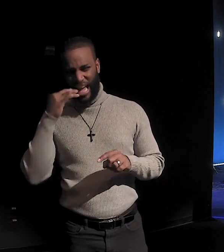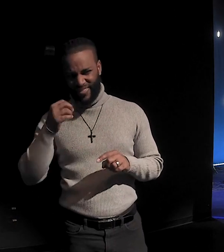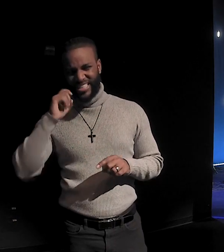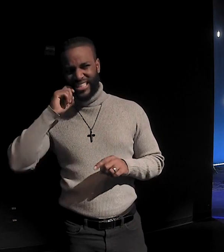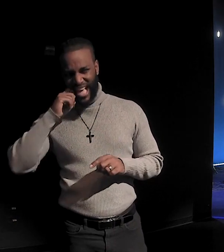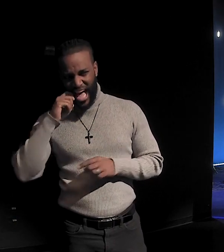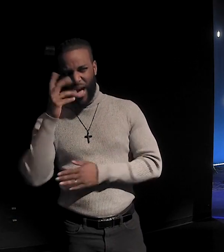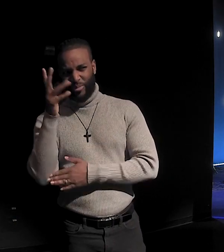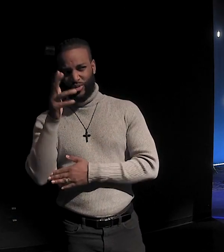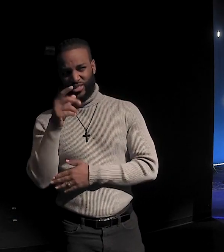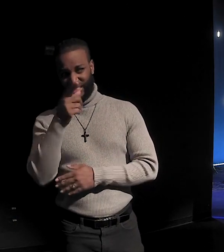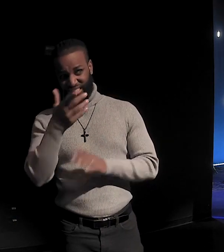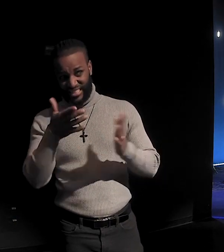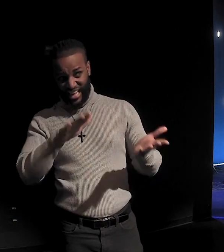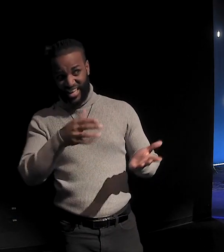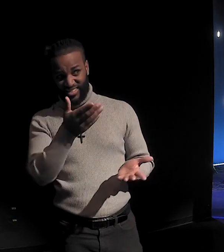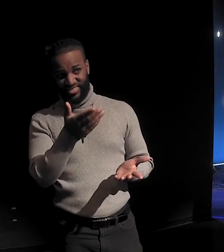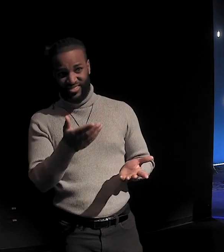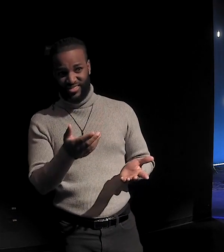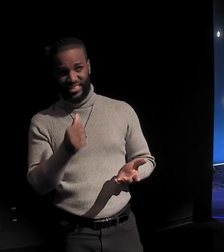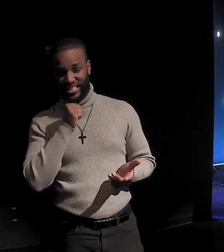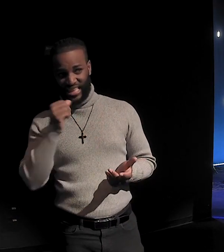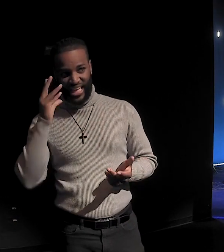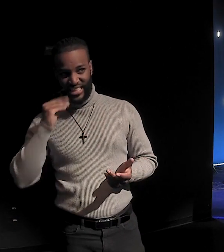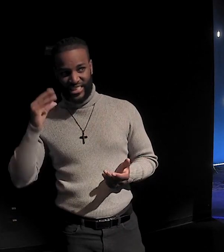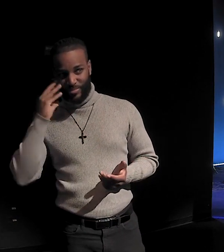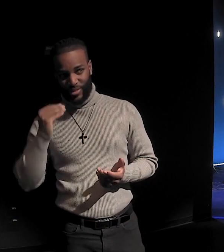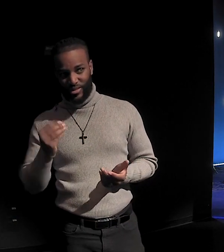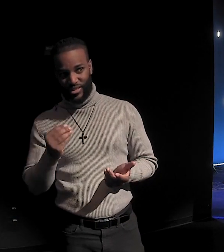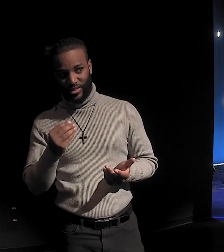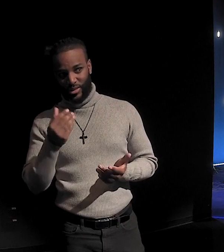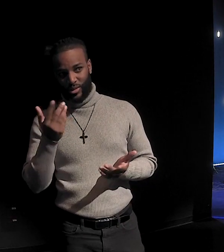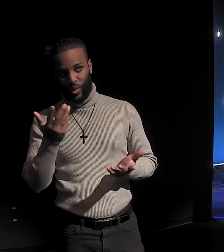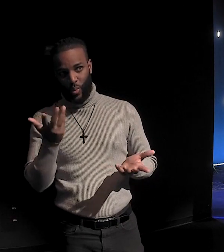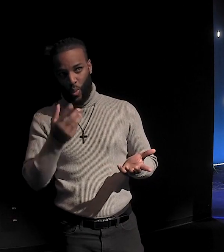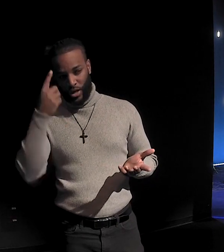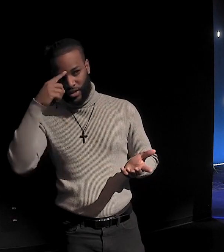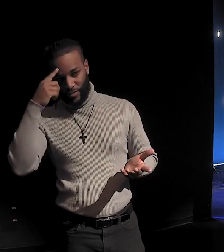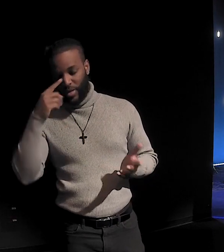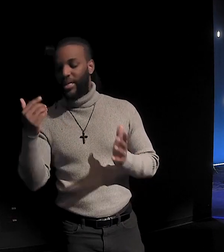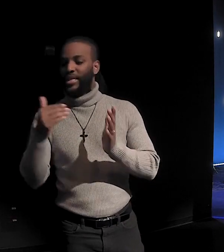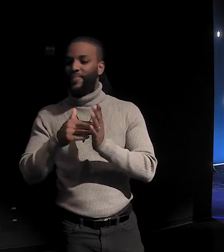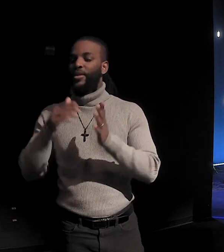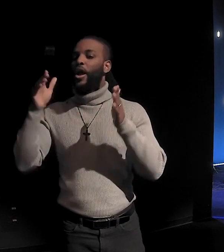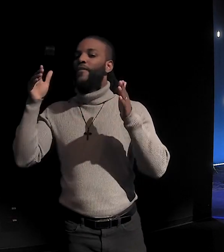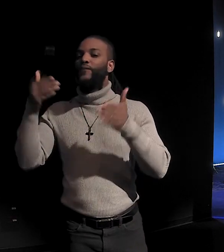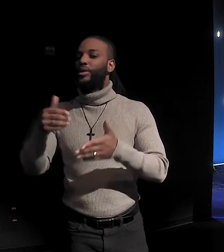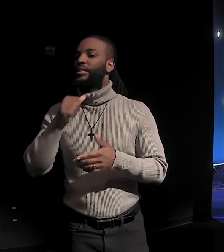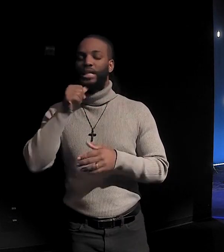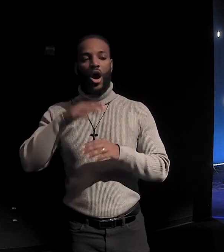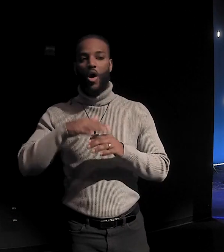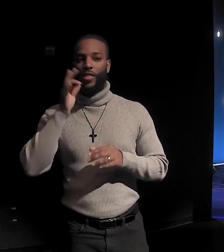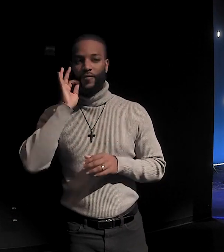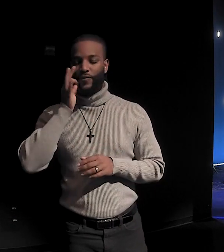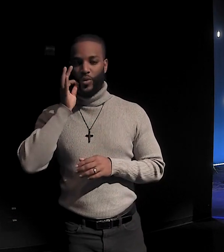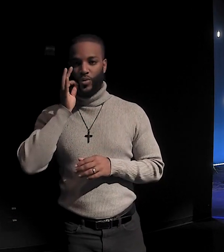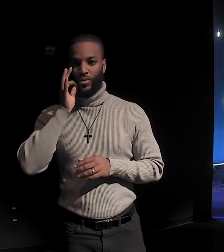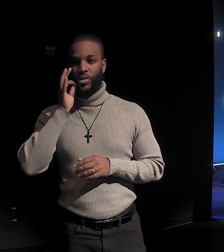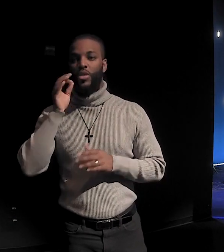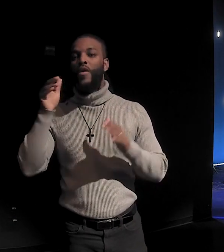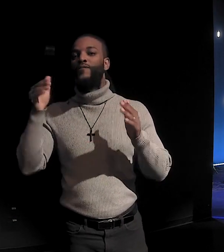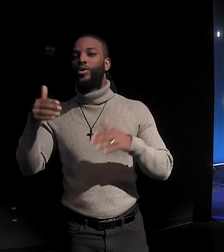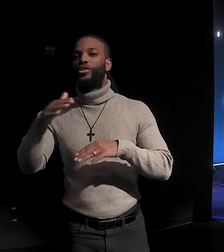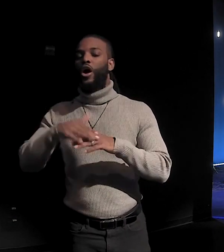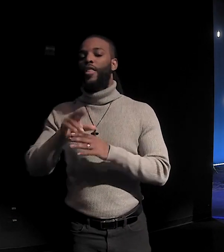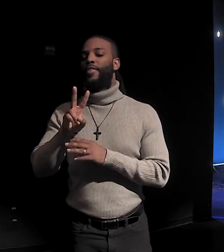it's a dormant, dead apple tree. It's not experiencing what it's here for. Again, the focus is not on the fruit. The focus